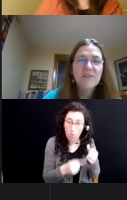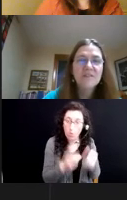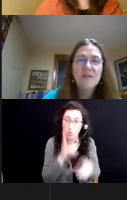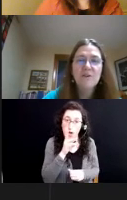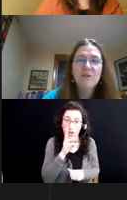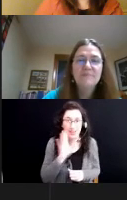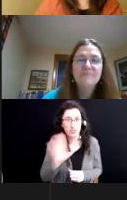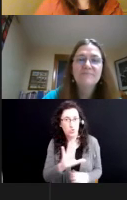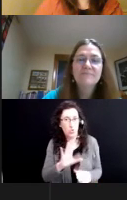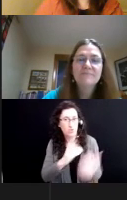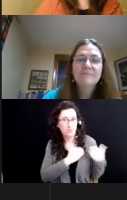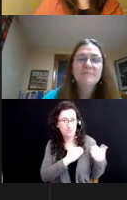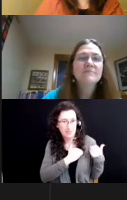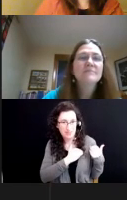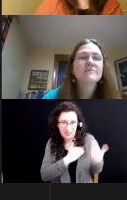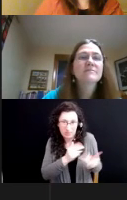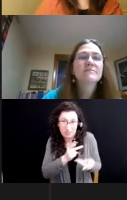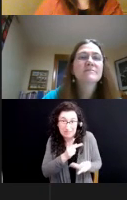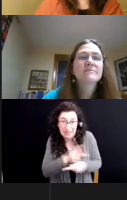deal with this conundrum.